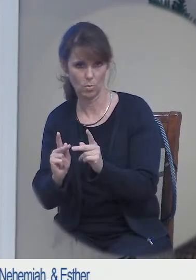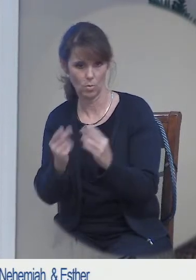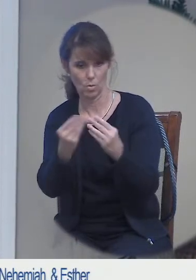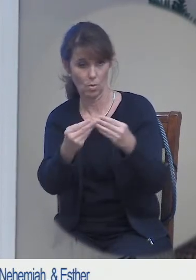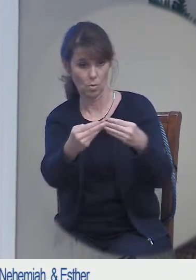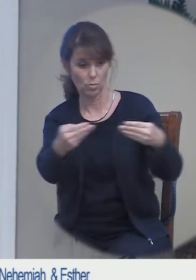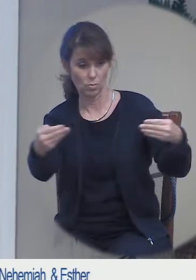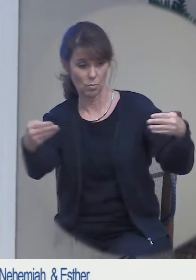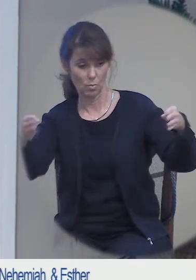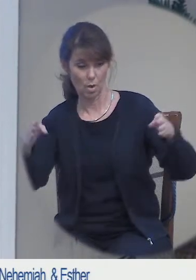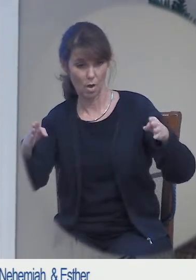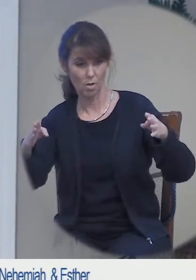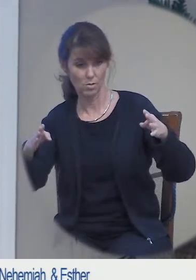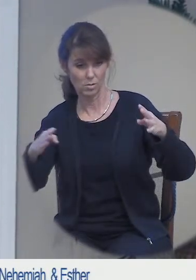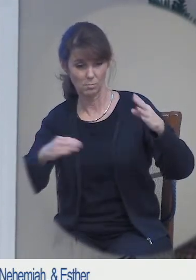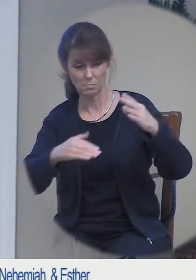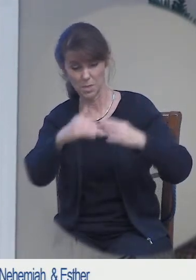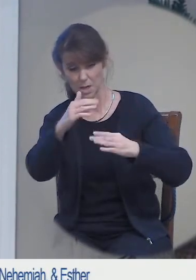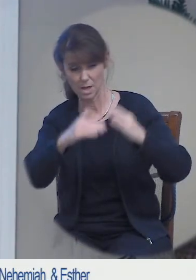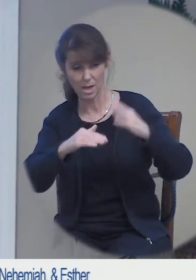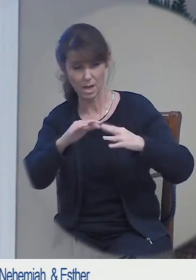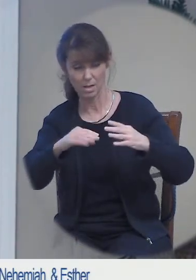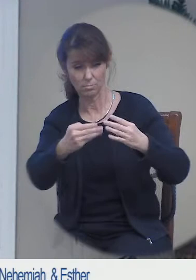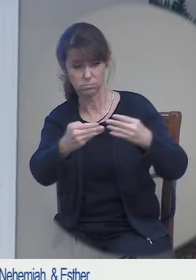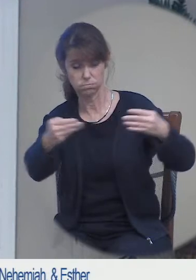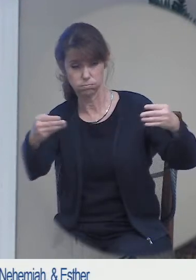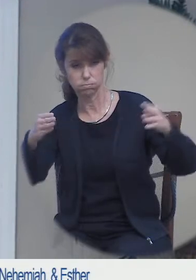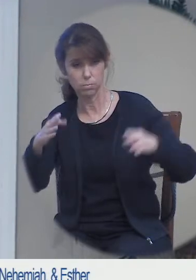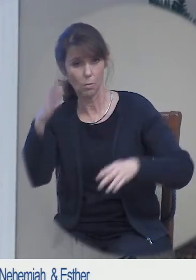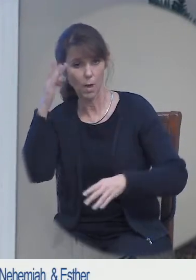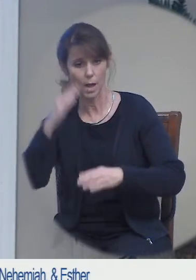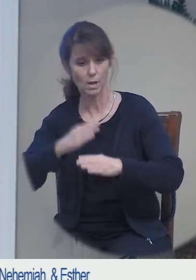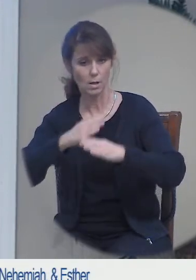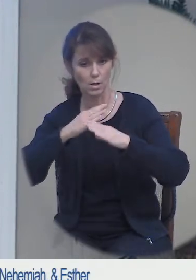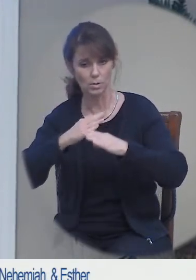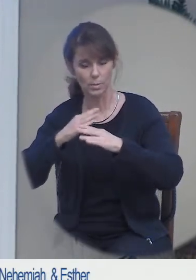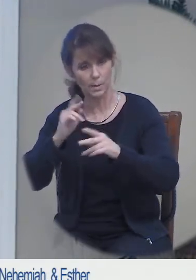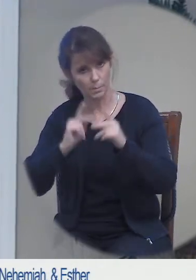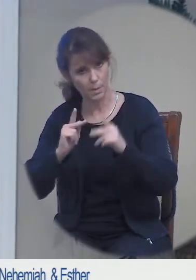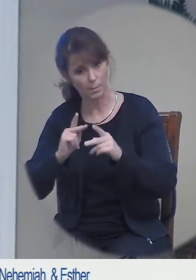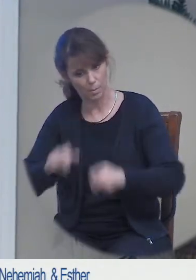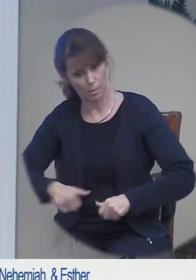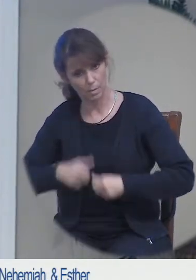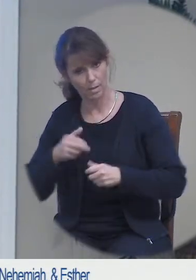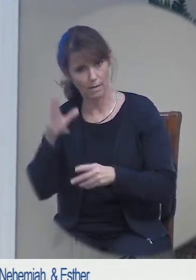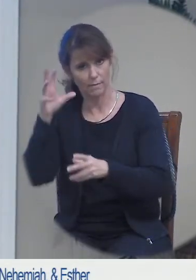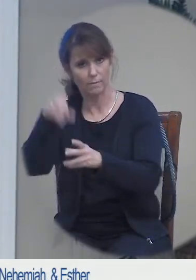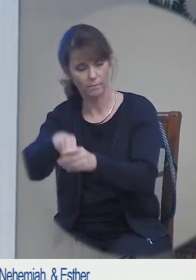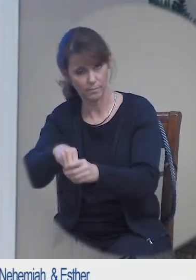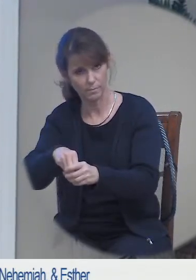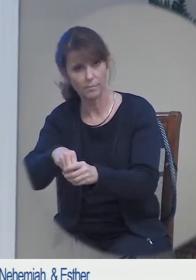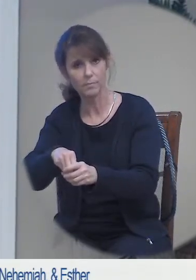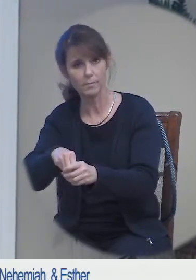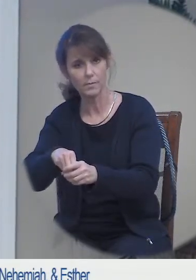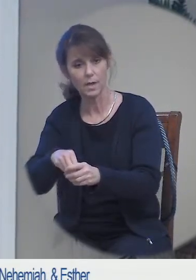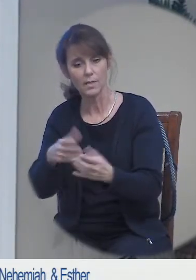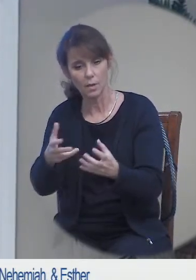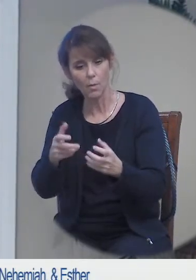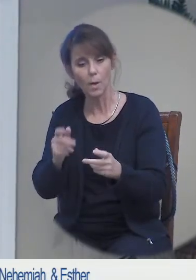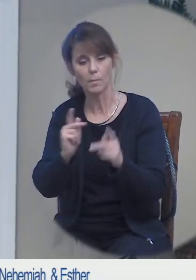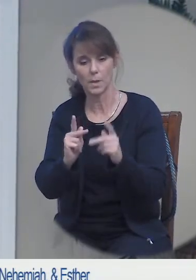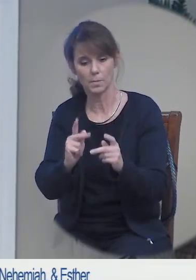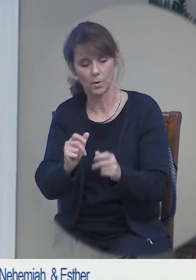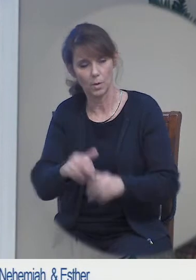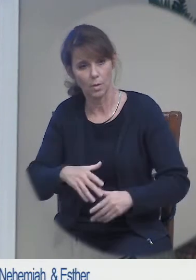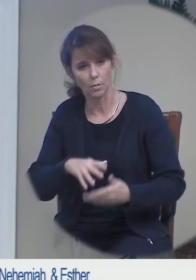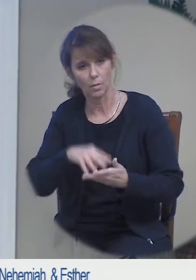built to protect the inhabitants of Jerusalem. And the walls were built in such a way that the people would learn to work together again, that the people would